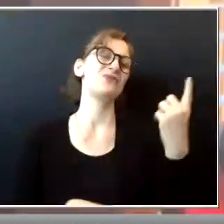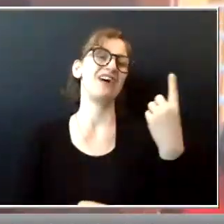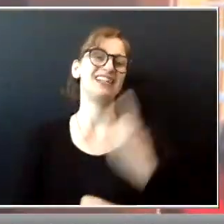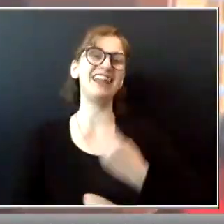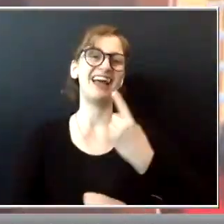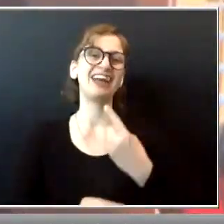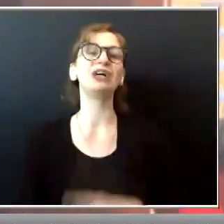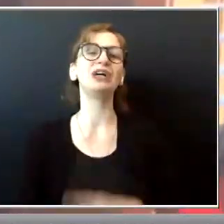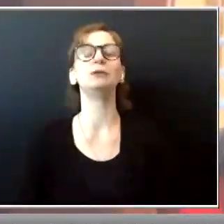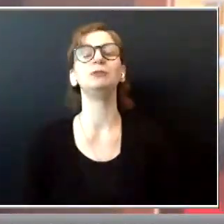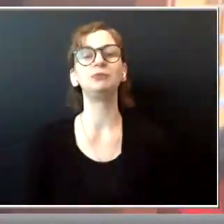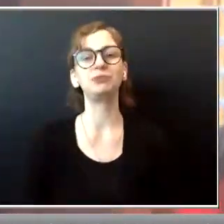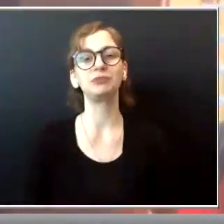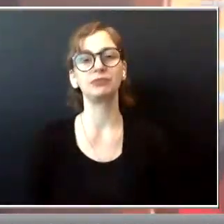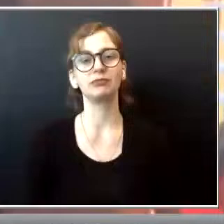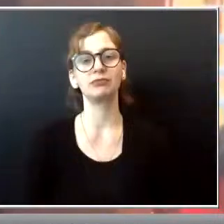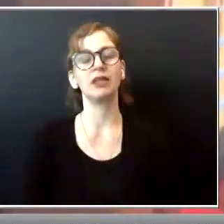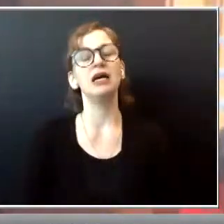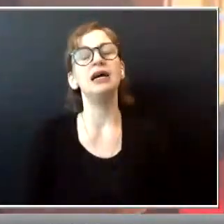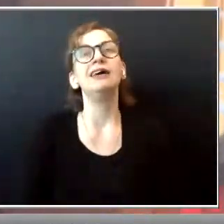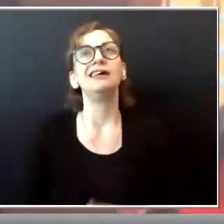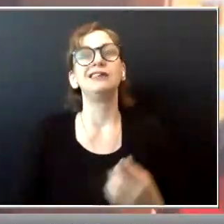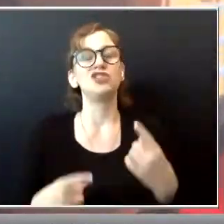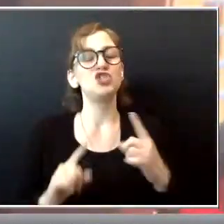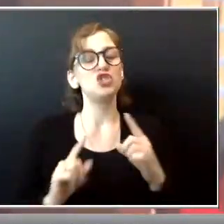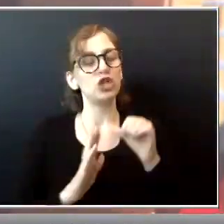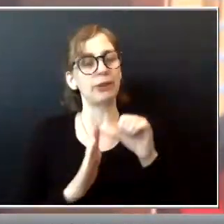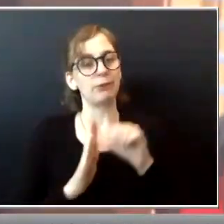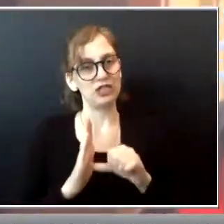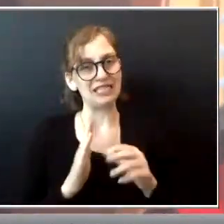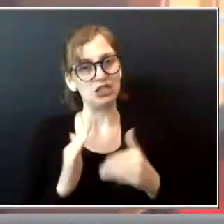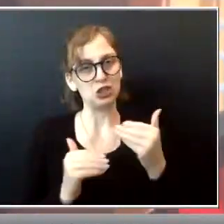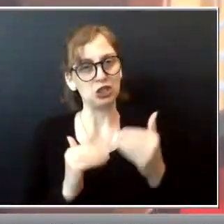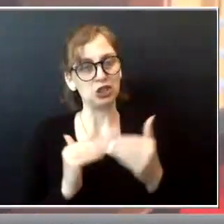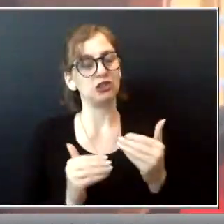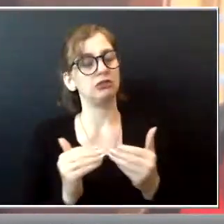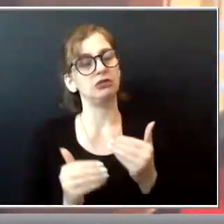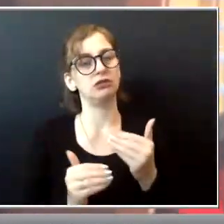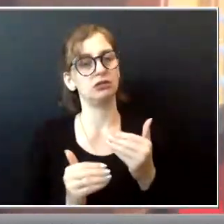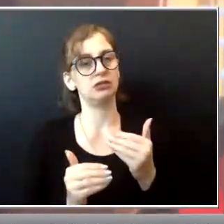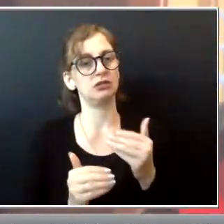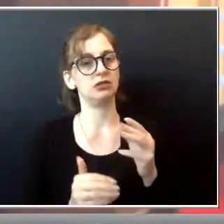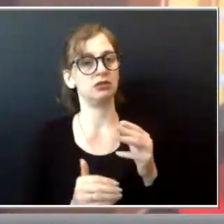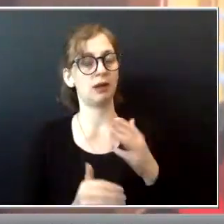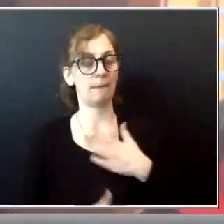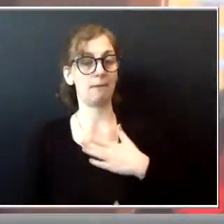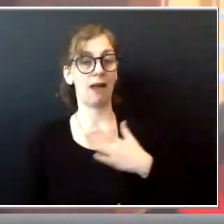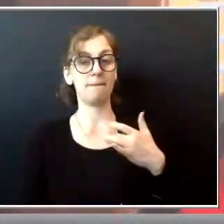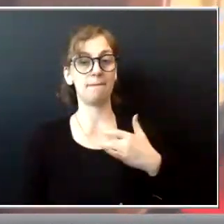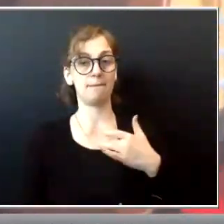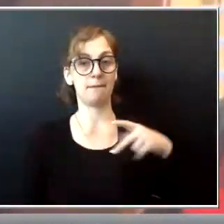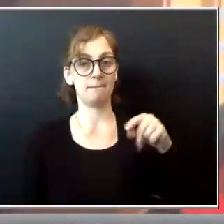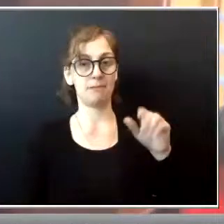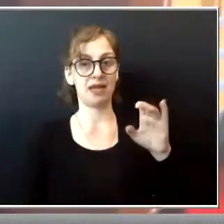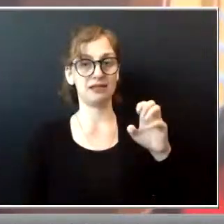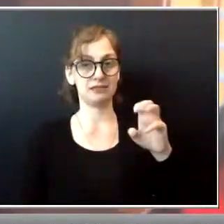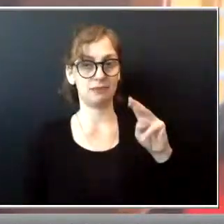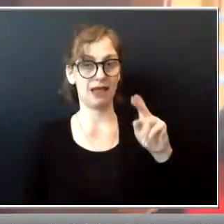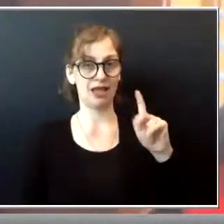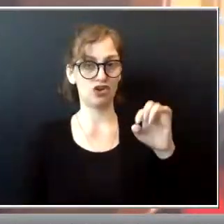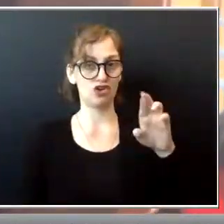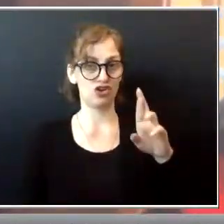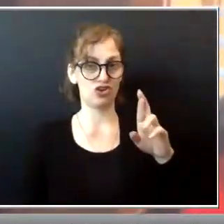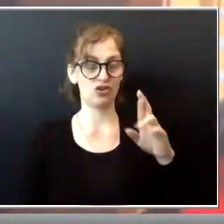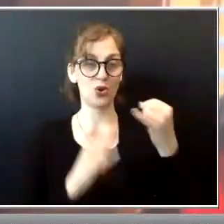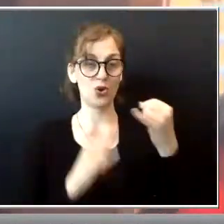Because during the procedure, the wires to my pacemaker were clipped and they had to replace the wires.